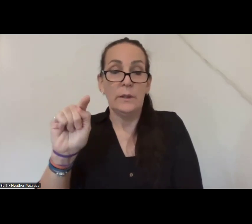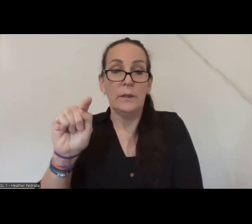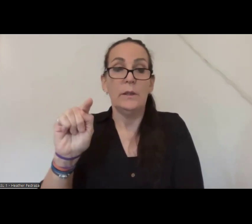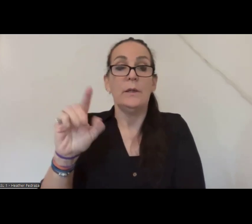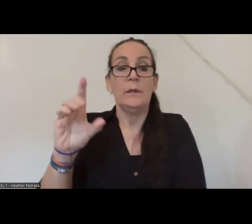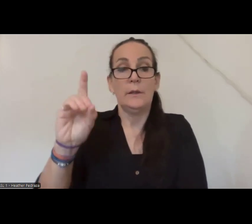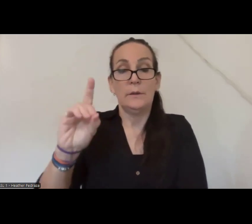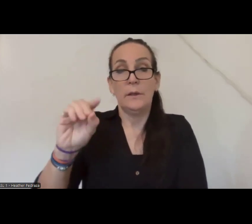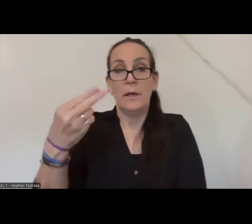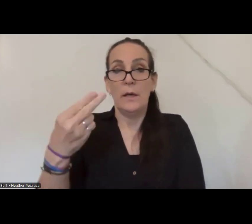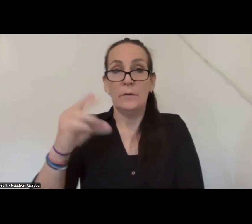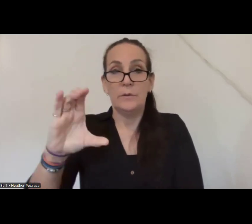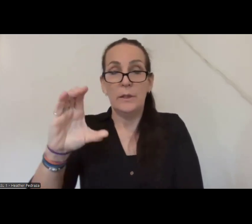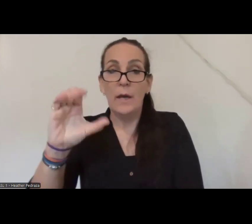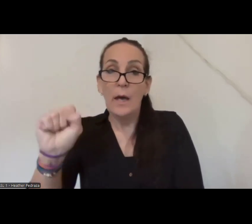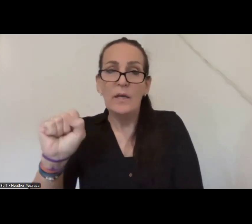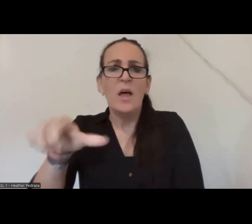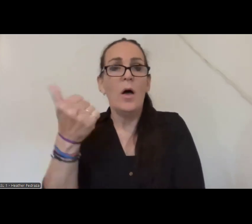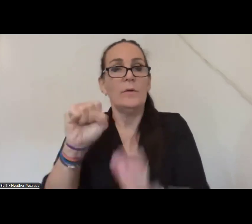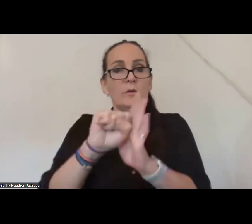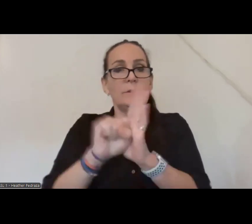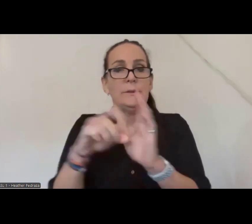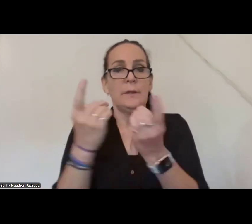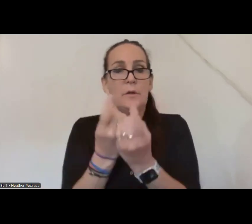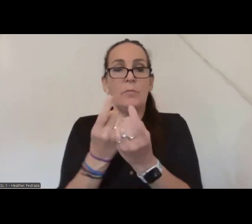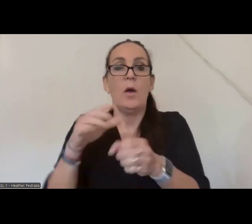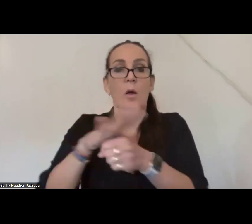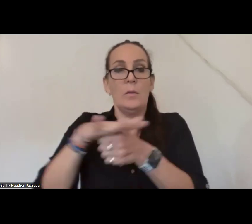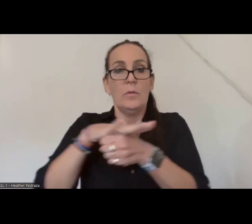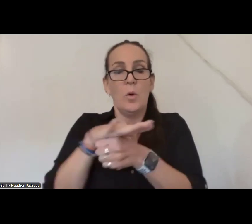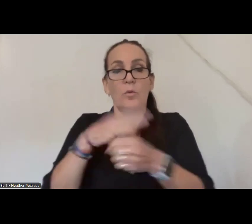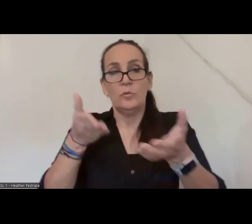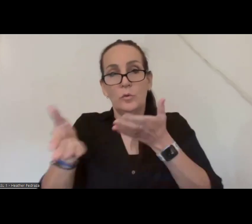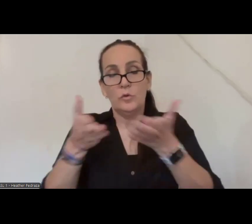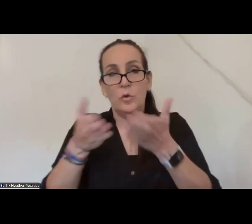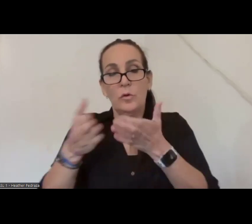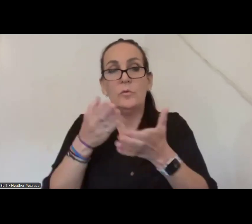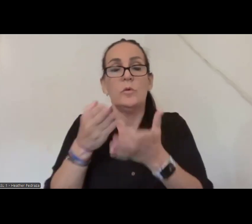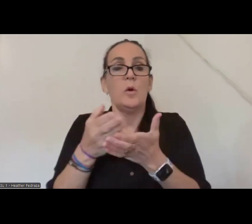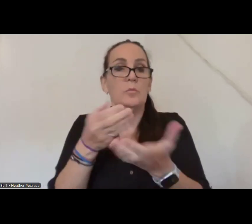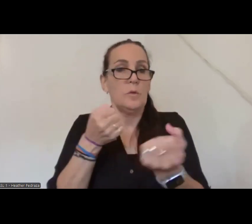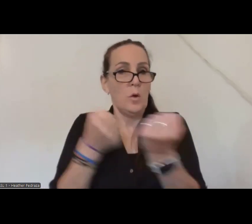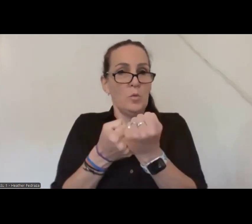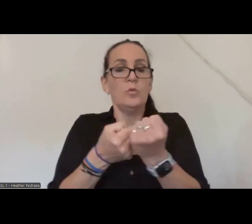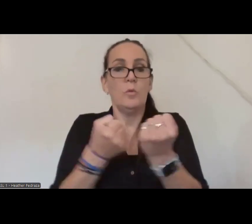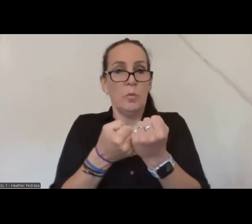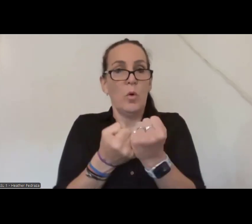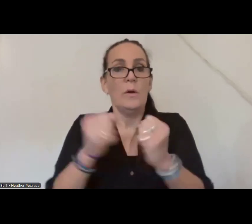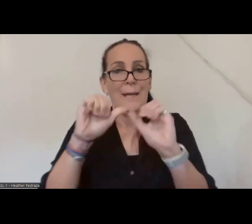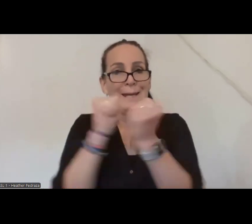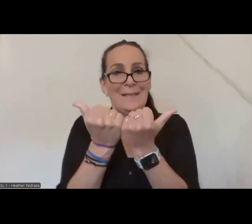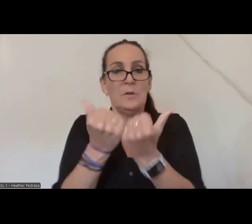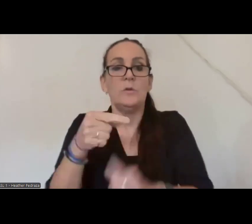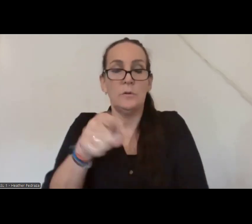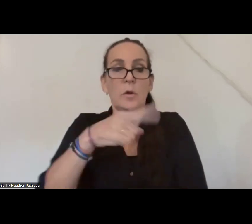DHCS, and other state departments and local services and advocacy organizations, we together advance